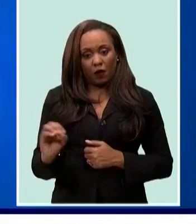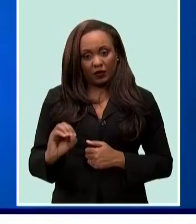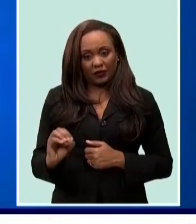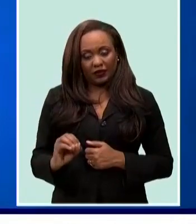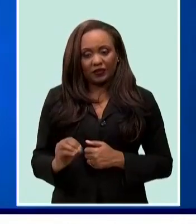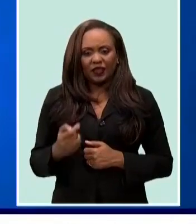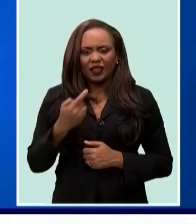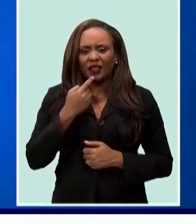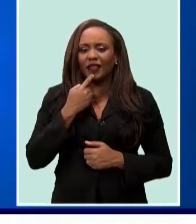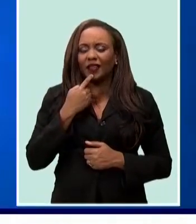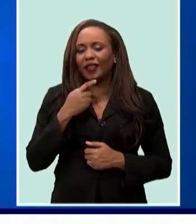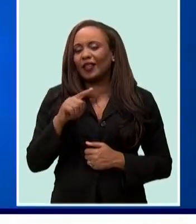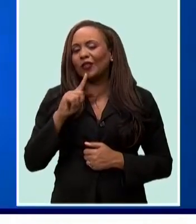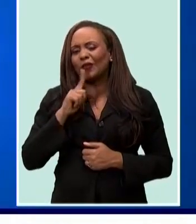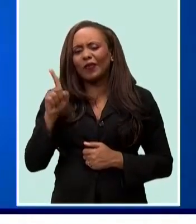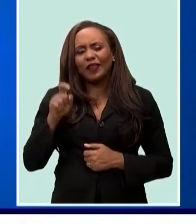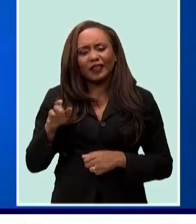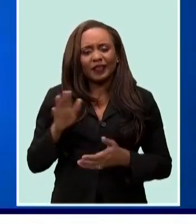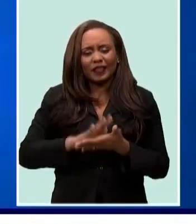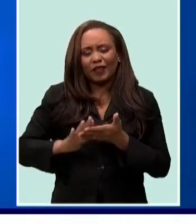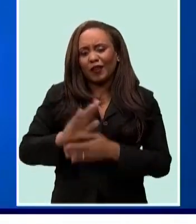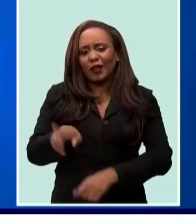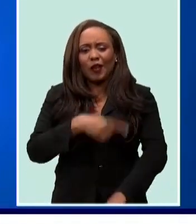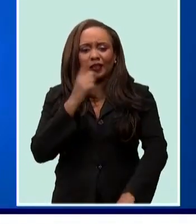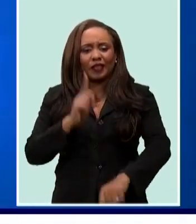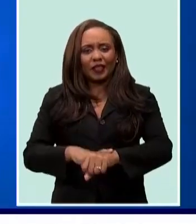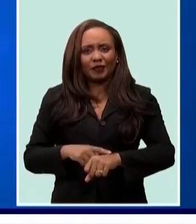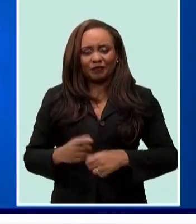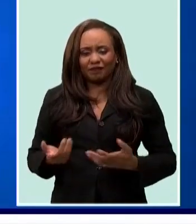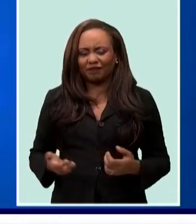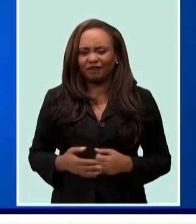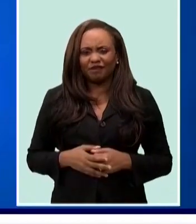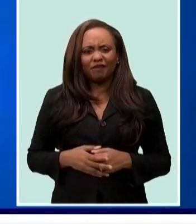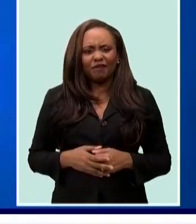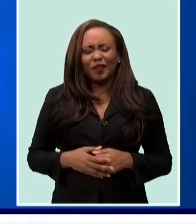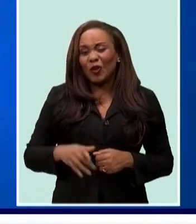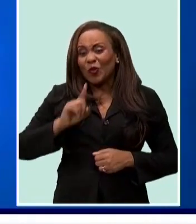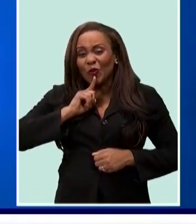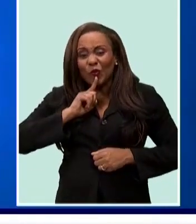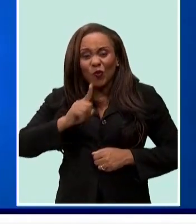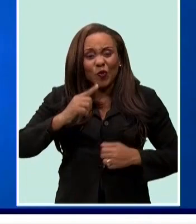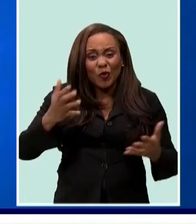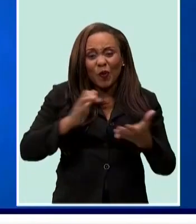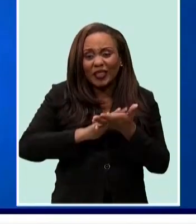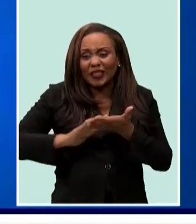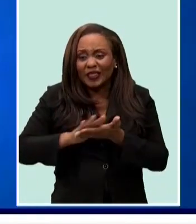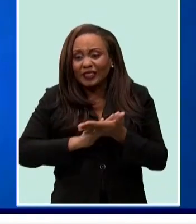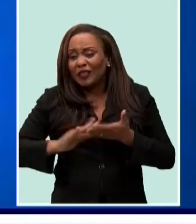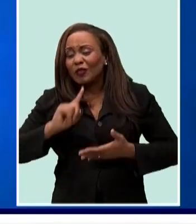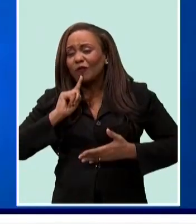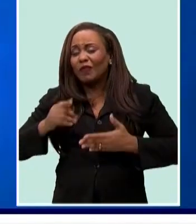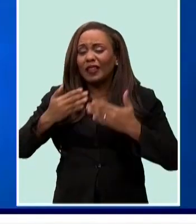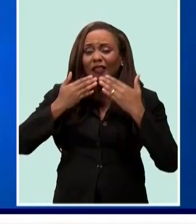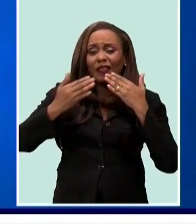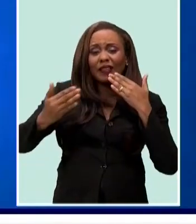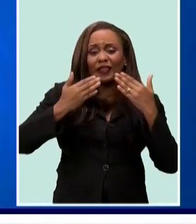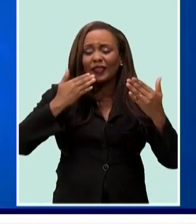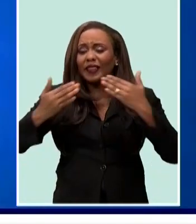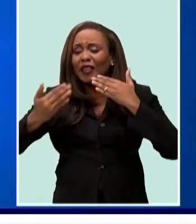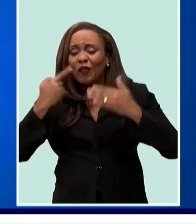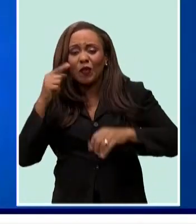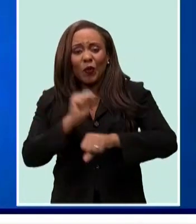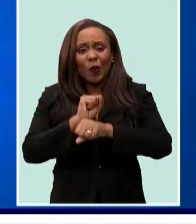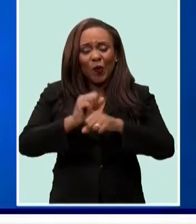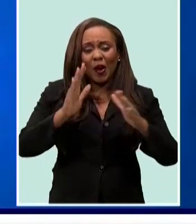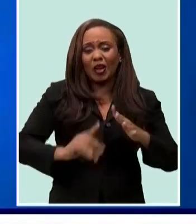a long time in coming. The market was very indeed of a great cleanup today. So I am very thankful for the workers